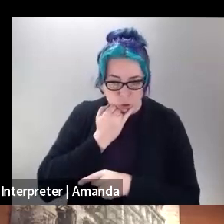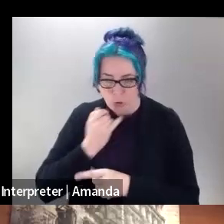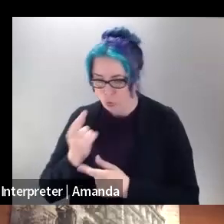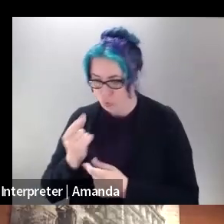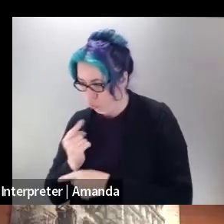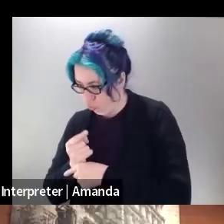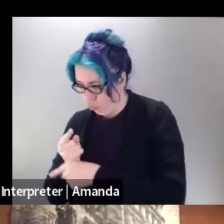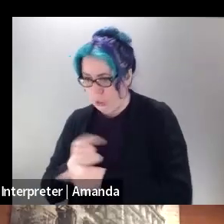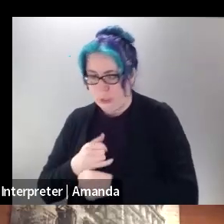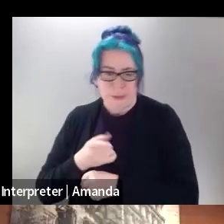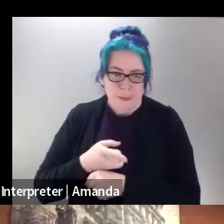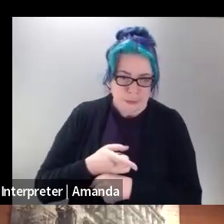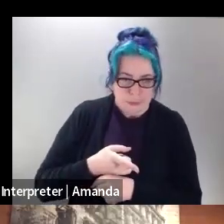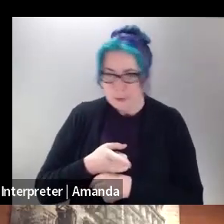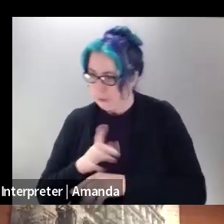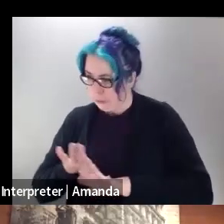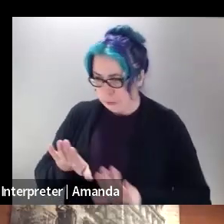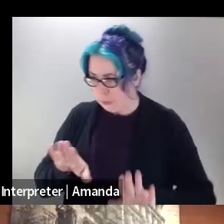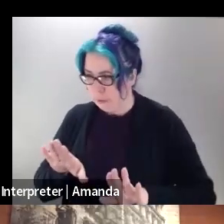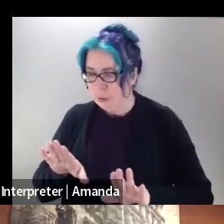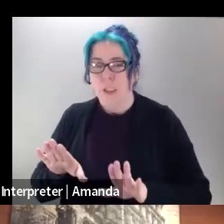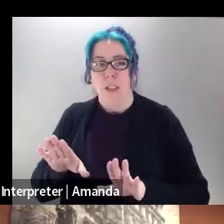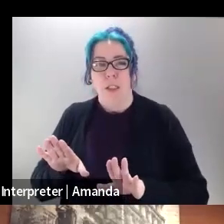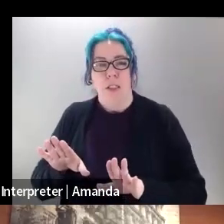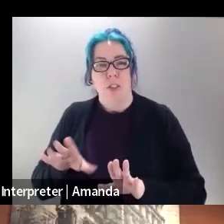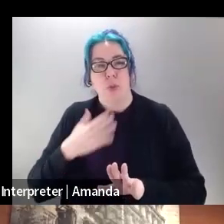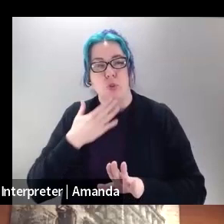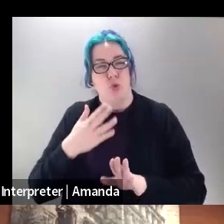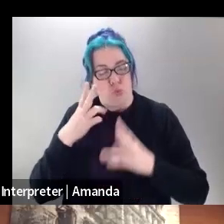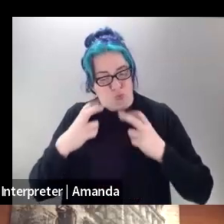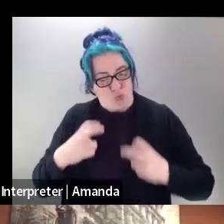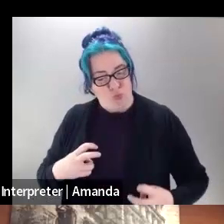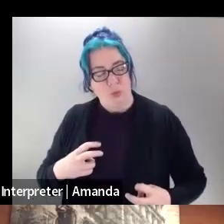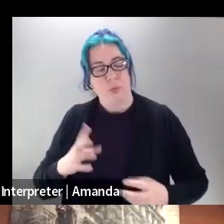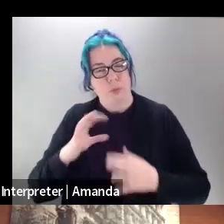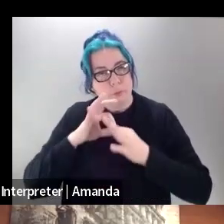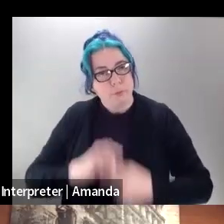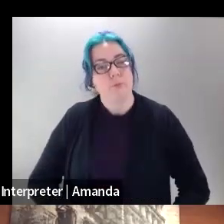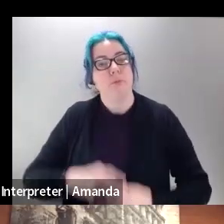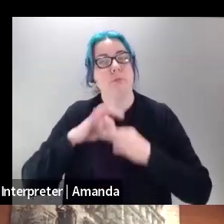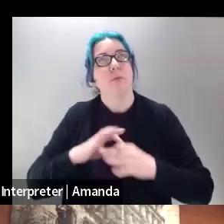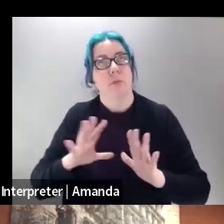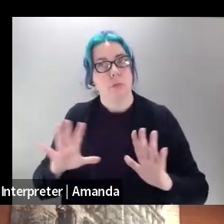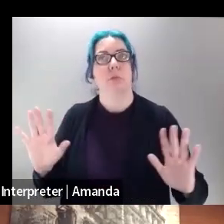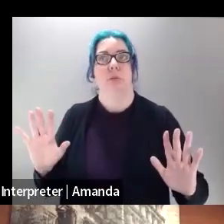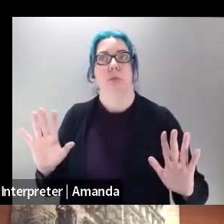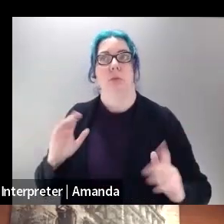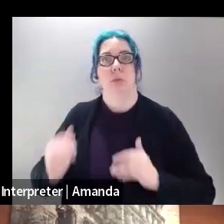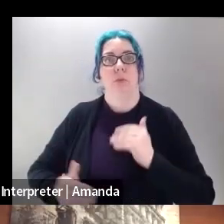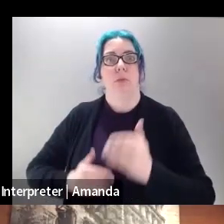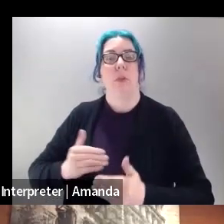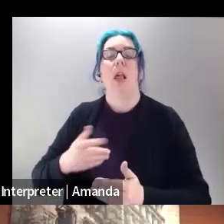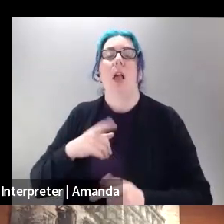is individual. Um, uh, and I guess I have this like, resource keyed up that I looked for. It's